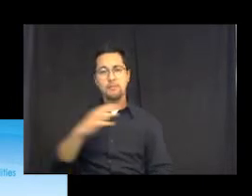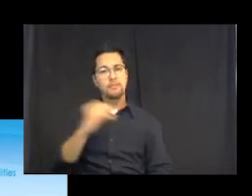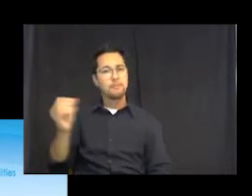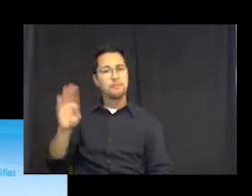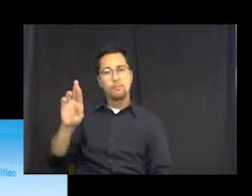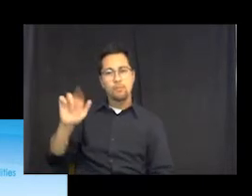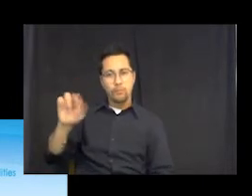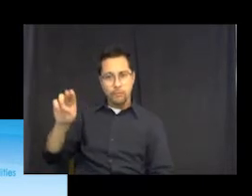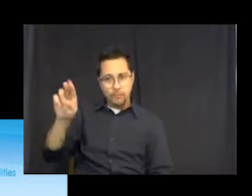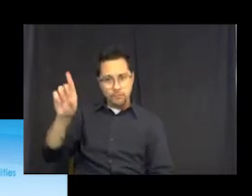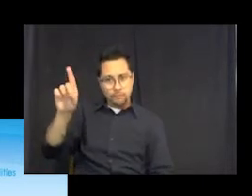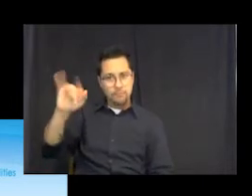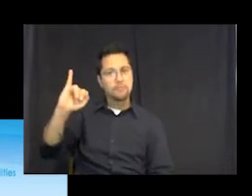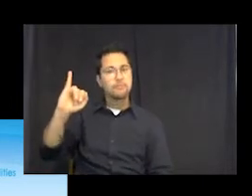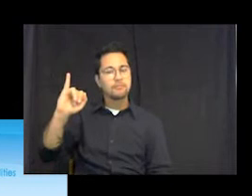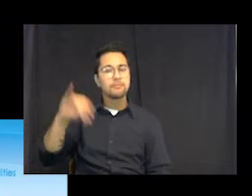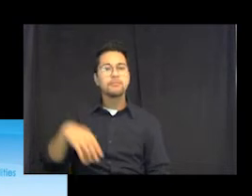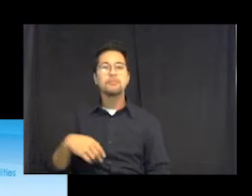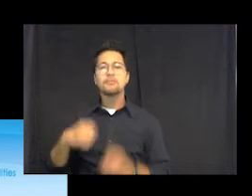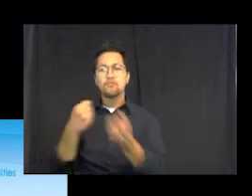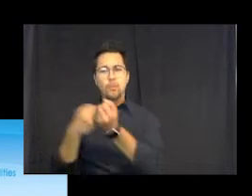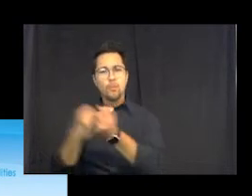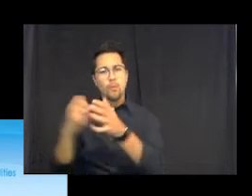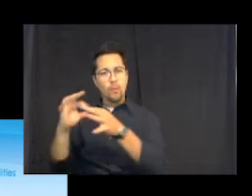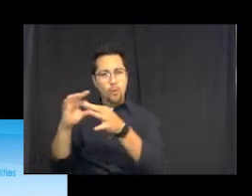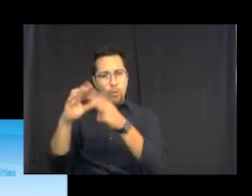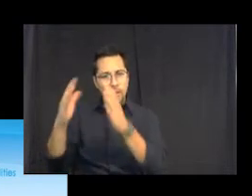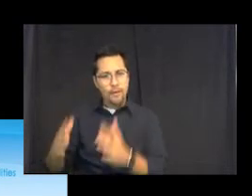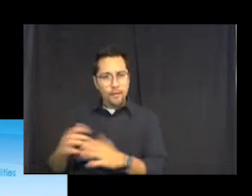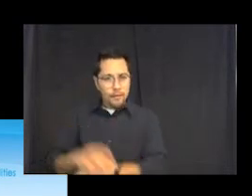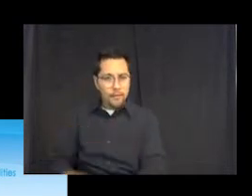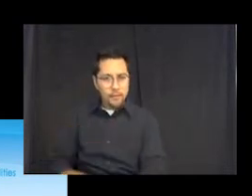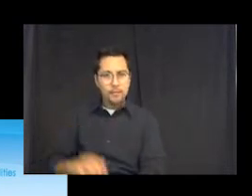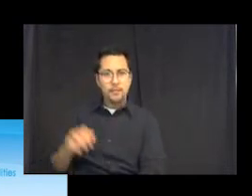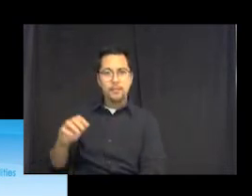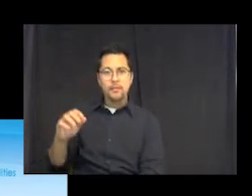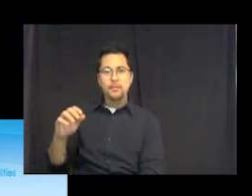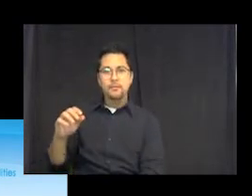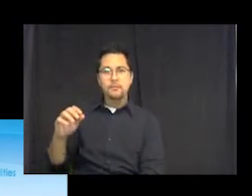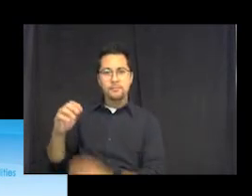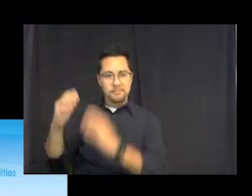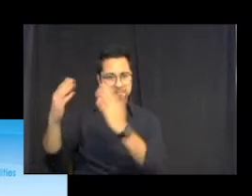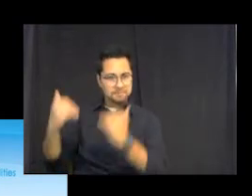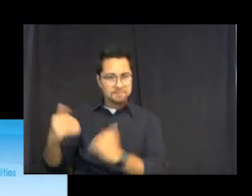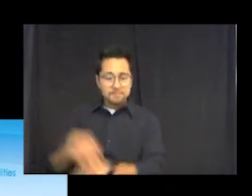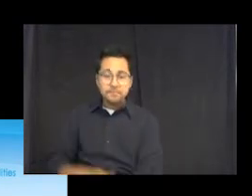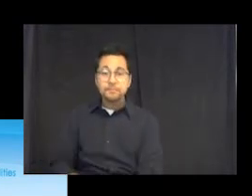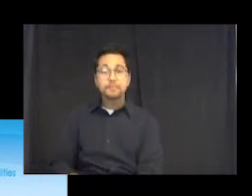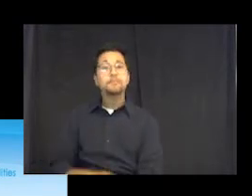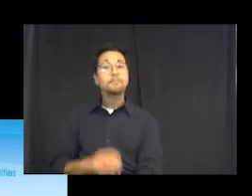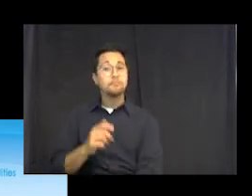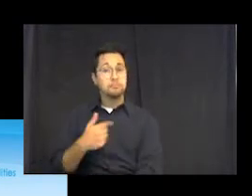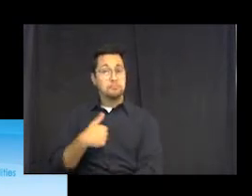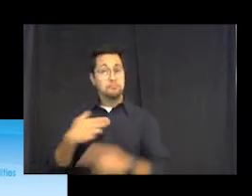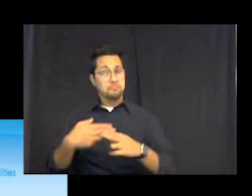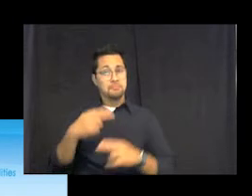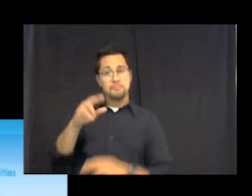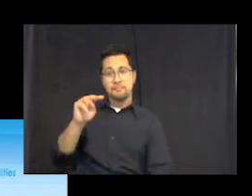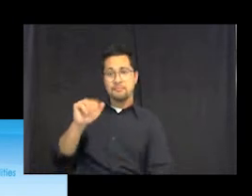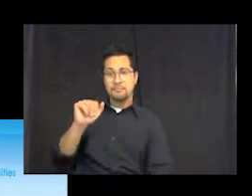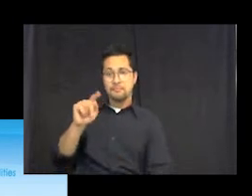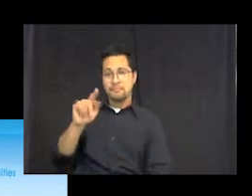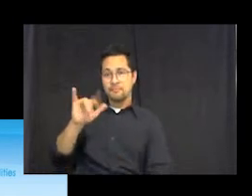Brandy Golson is our waiver support coordinator, CDC Plus consultant. And my name is